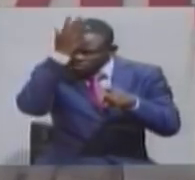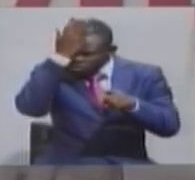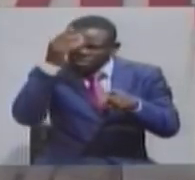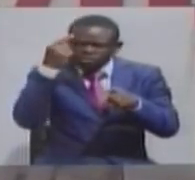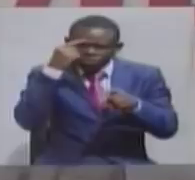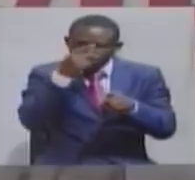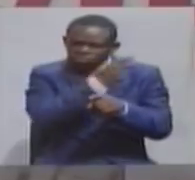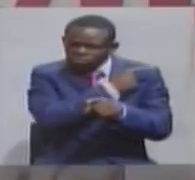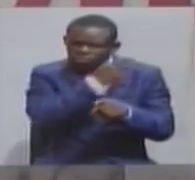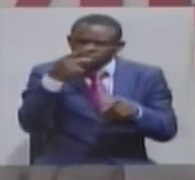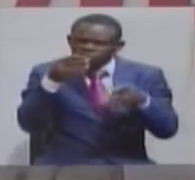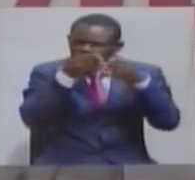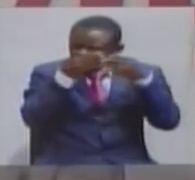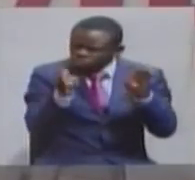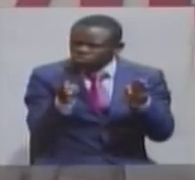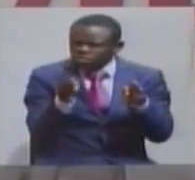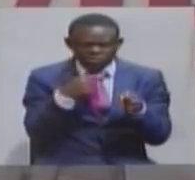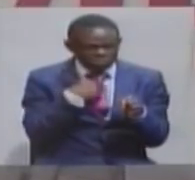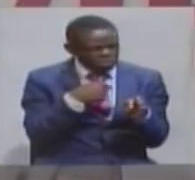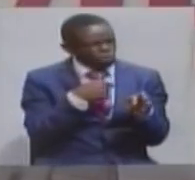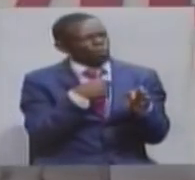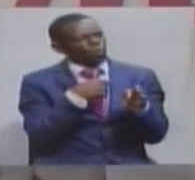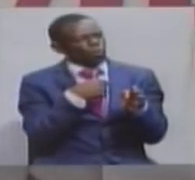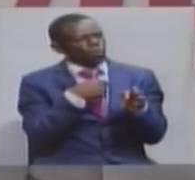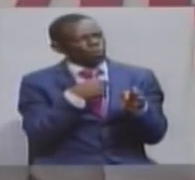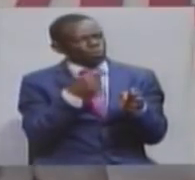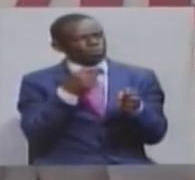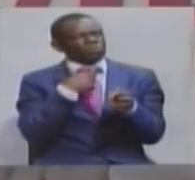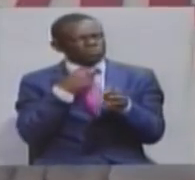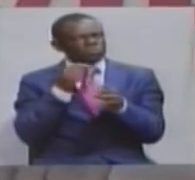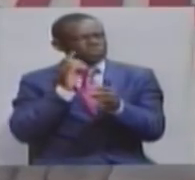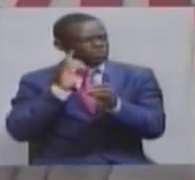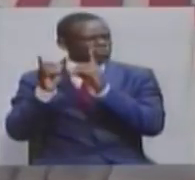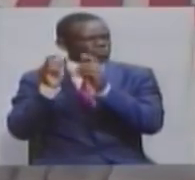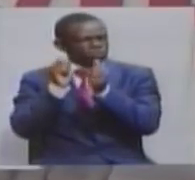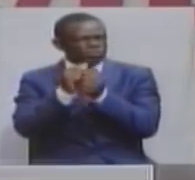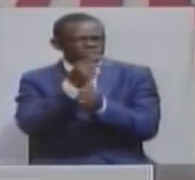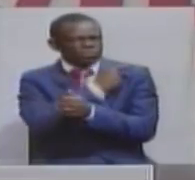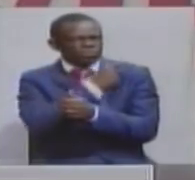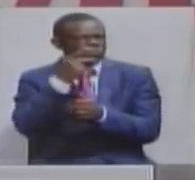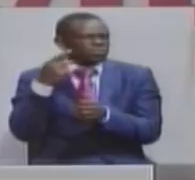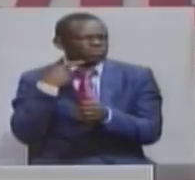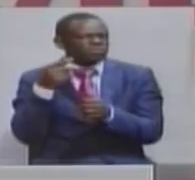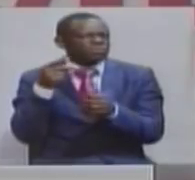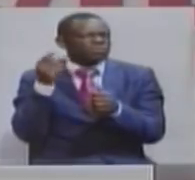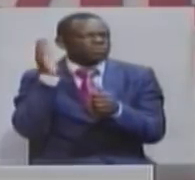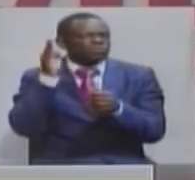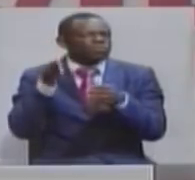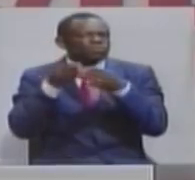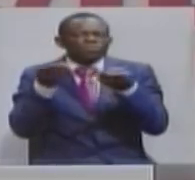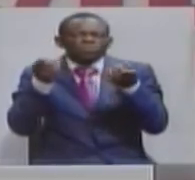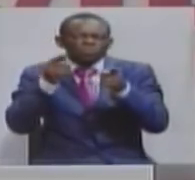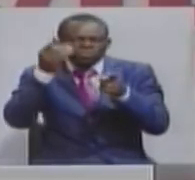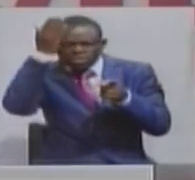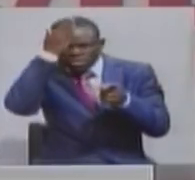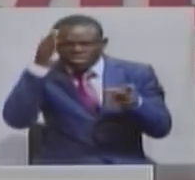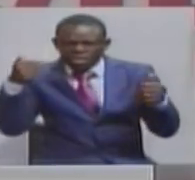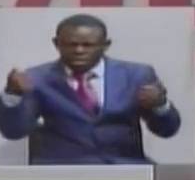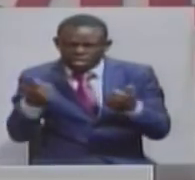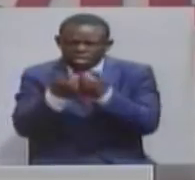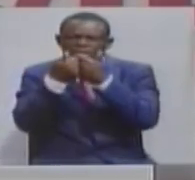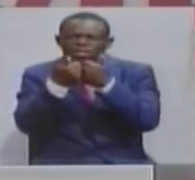opening on the 12th, and I've spoken to Parliament. We are now going to move the dialogue for parliamentarians to